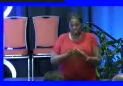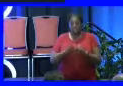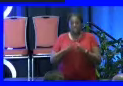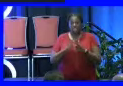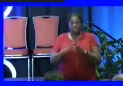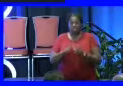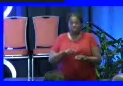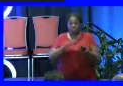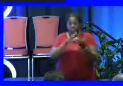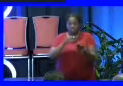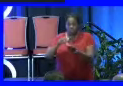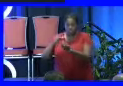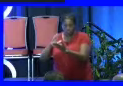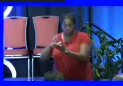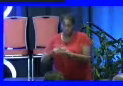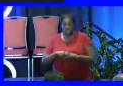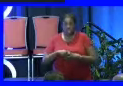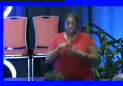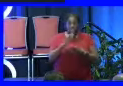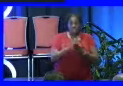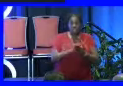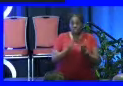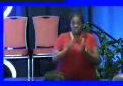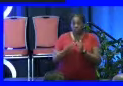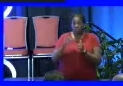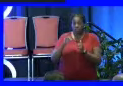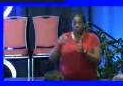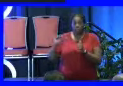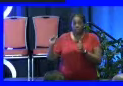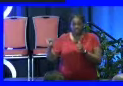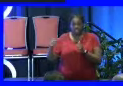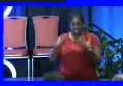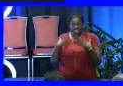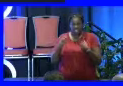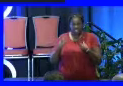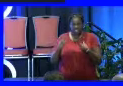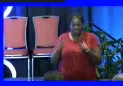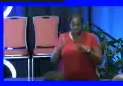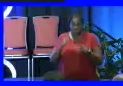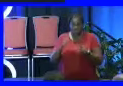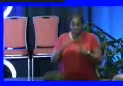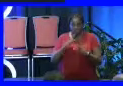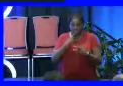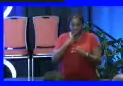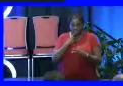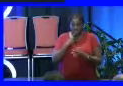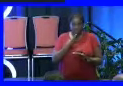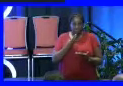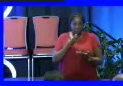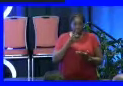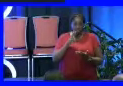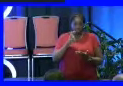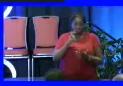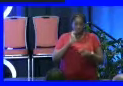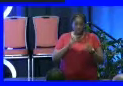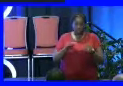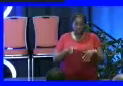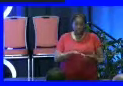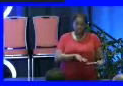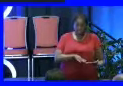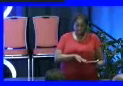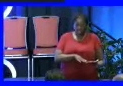the lists that we got with Mass Health IDs, our folks looked at it and said, well, 200 of those people are deceased. And so